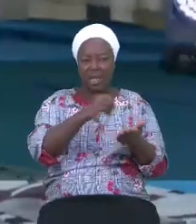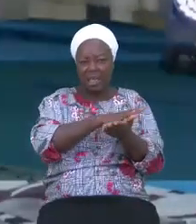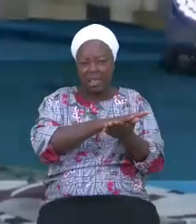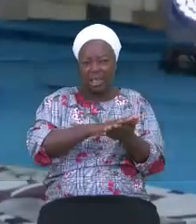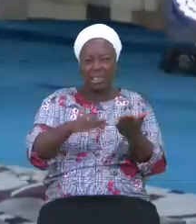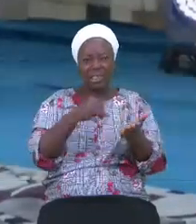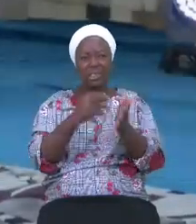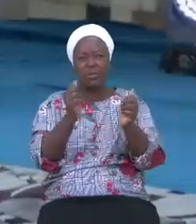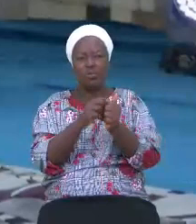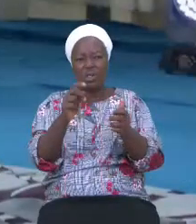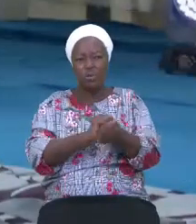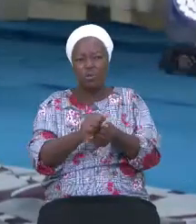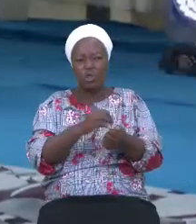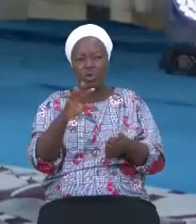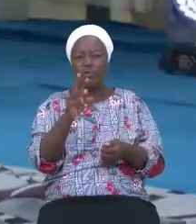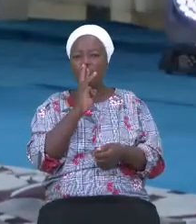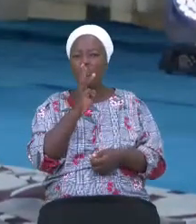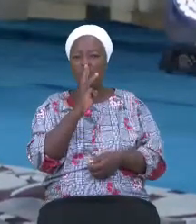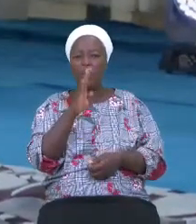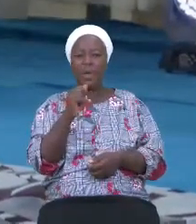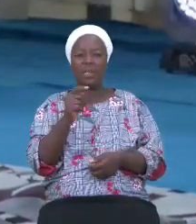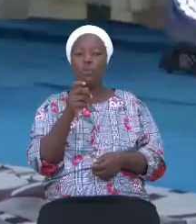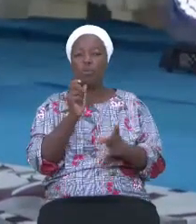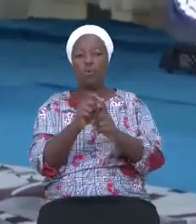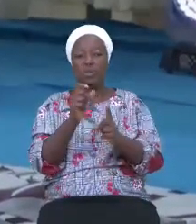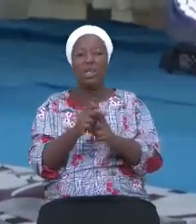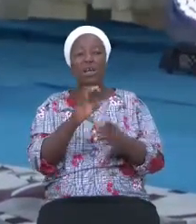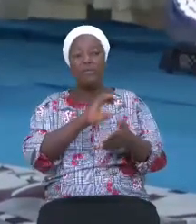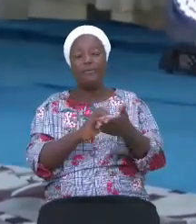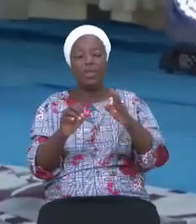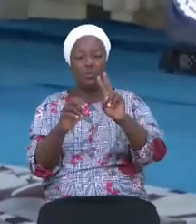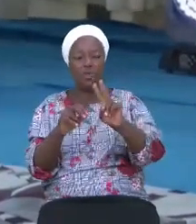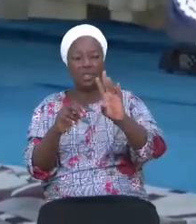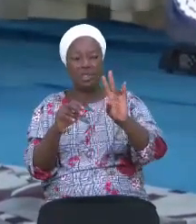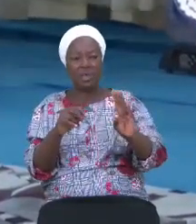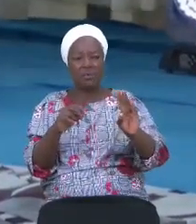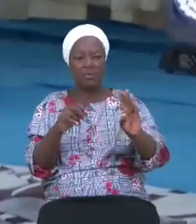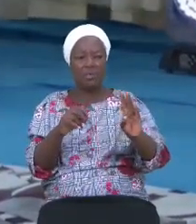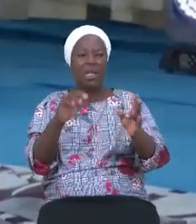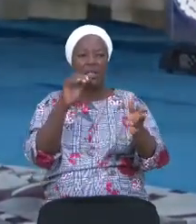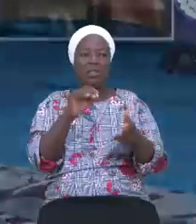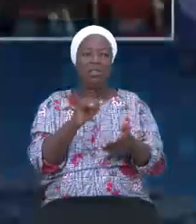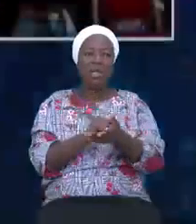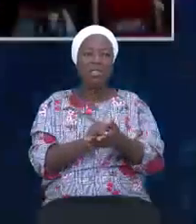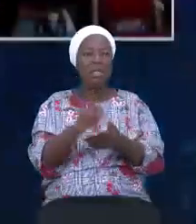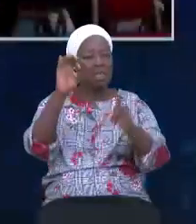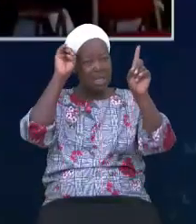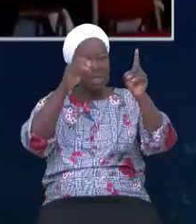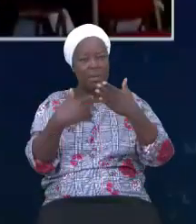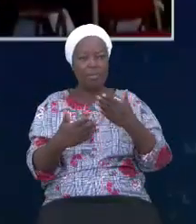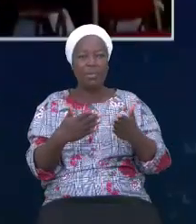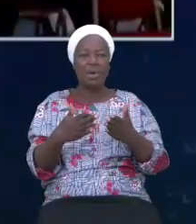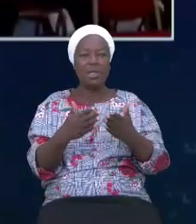it with the washing of water by the word. In verse 27, it says that he